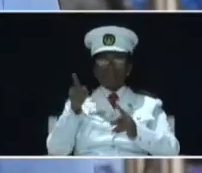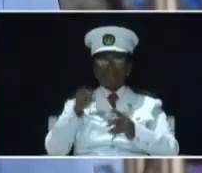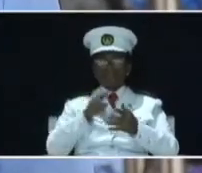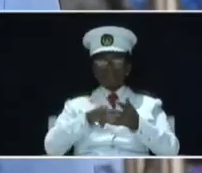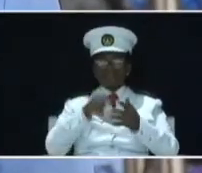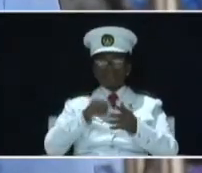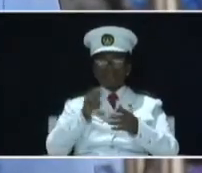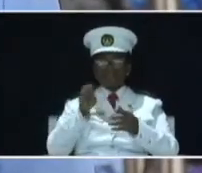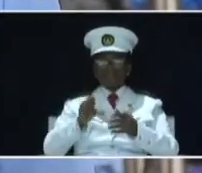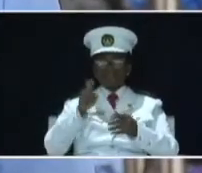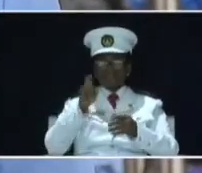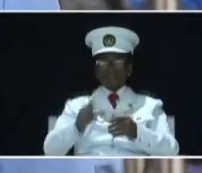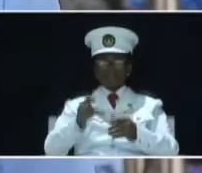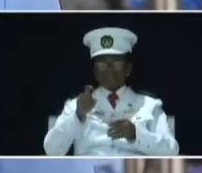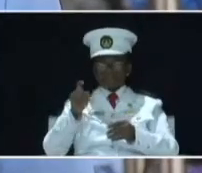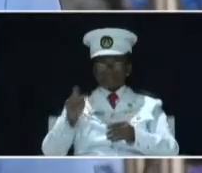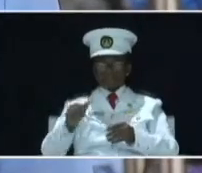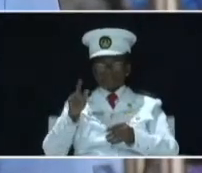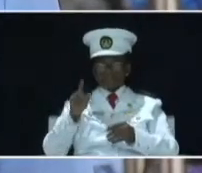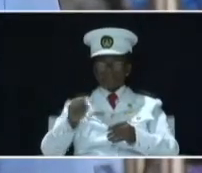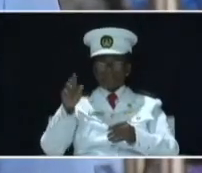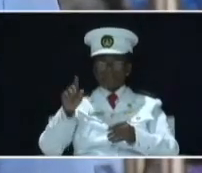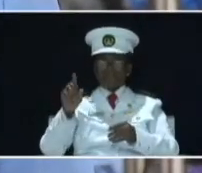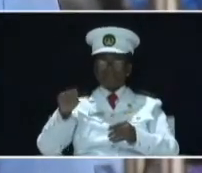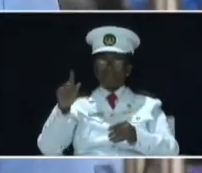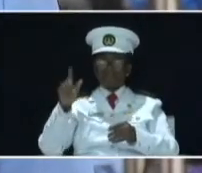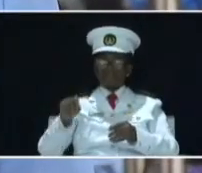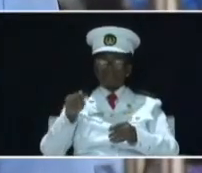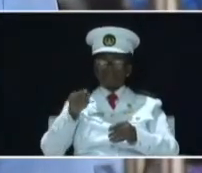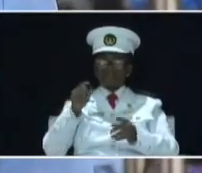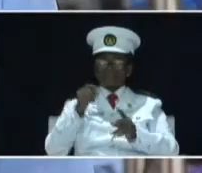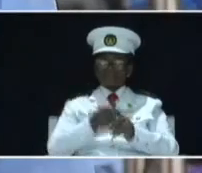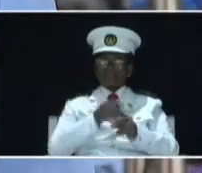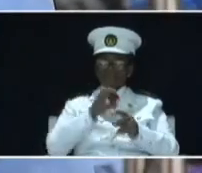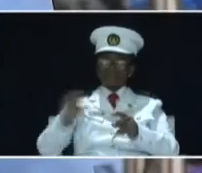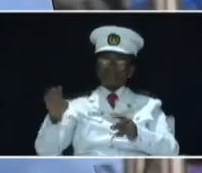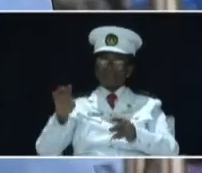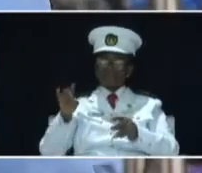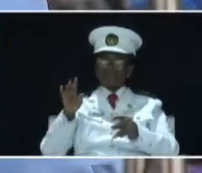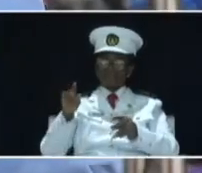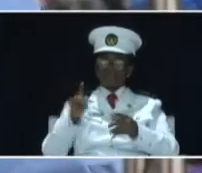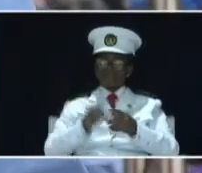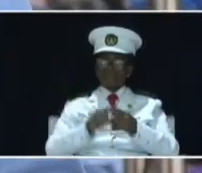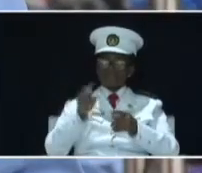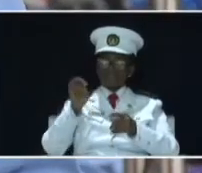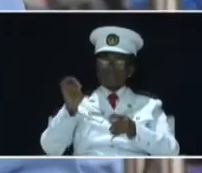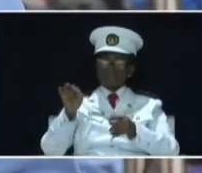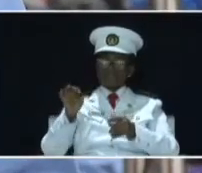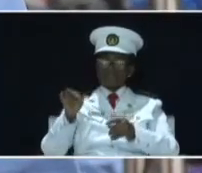19, Exodus chapter 20, from verse 18 to 19,